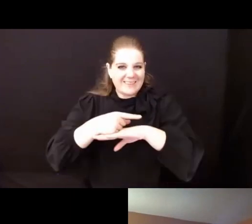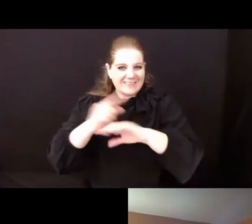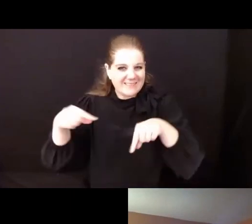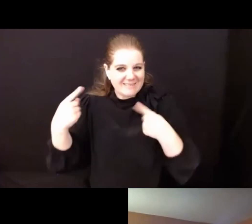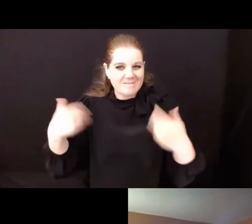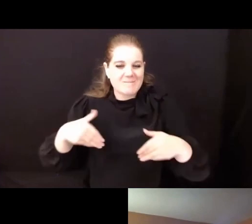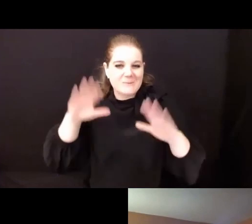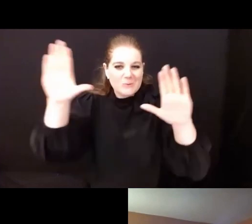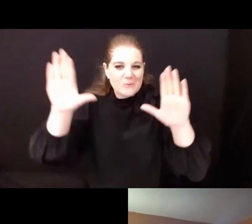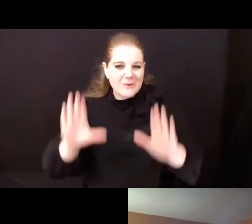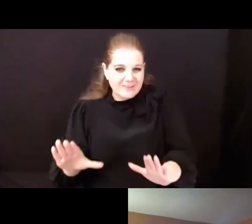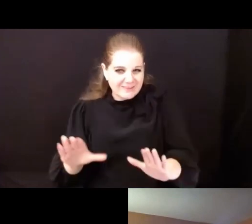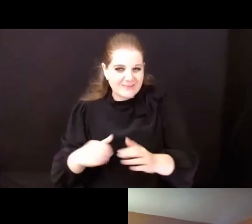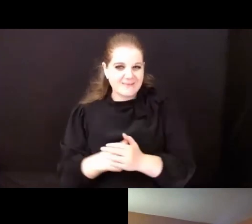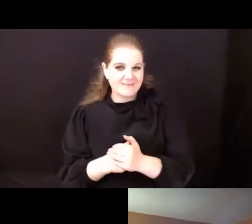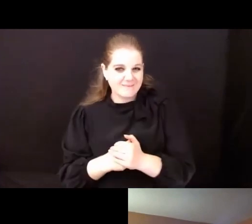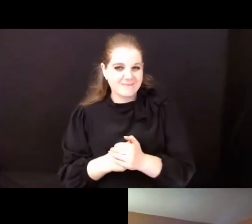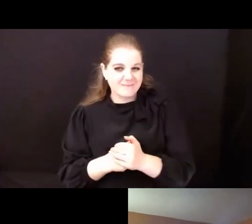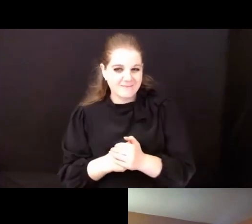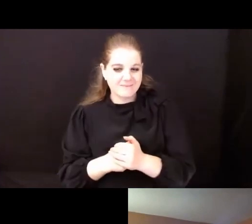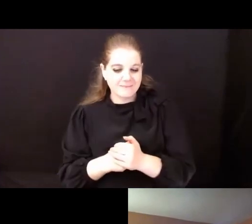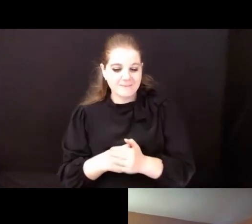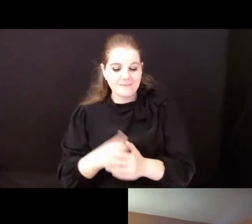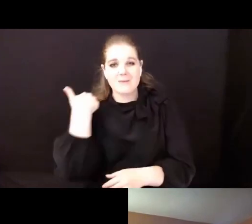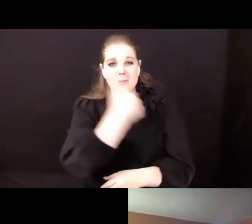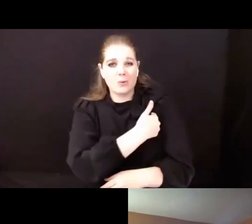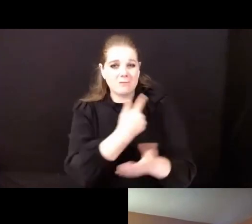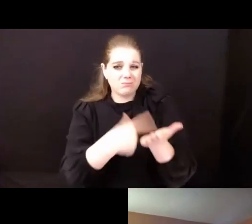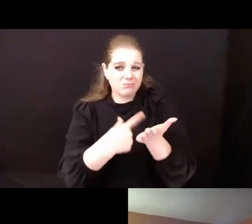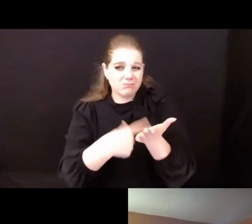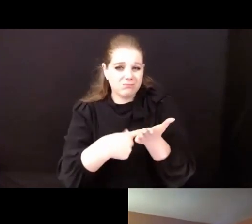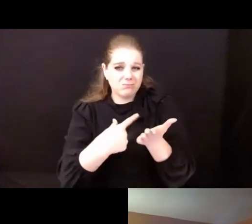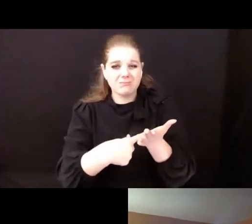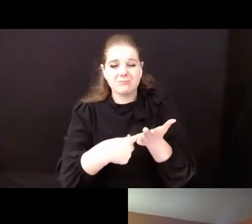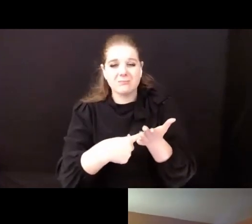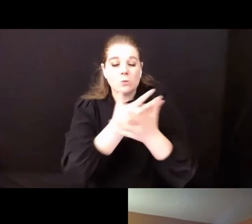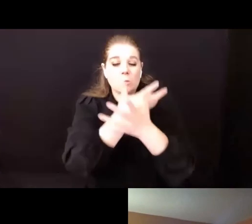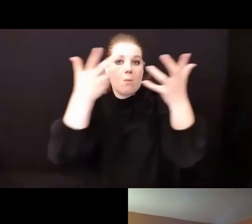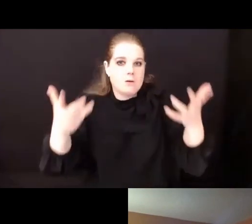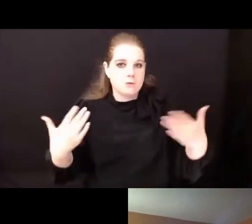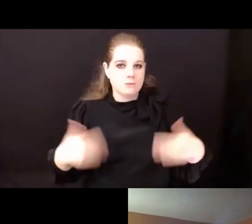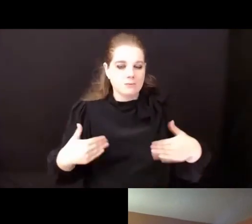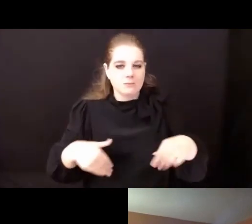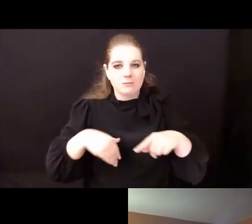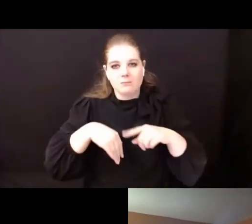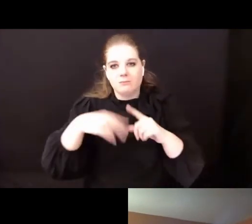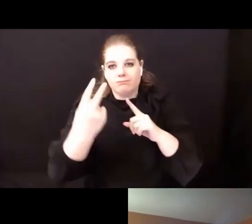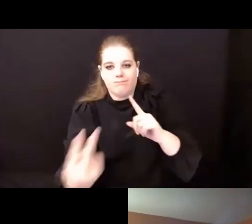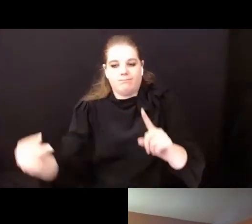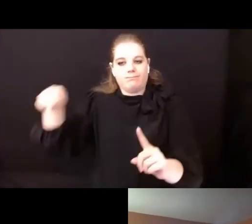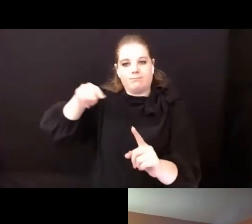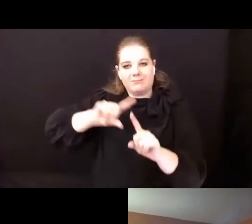been. I mean, we've covered a lot of different aspects